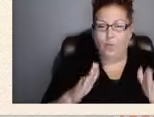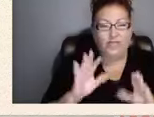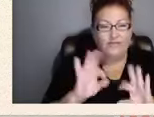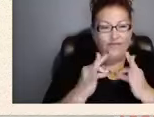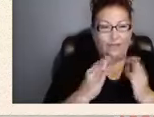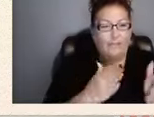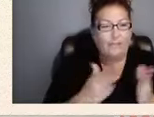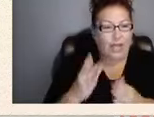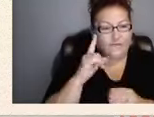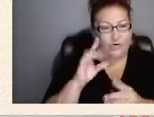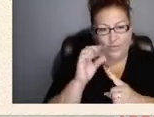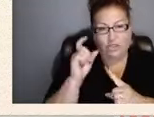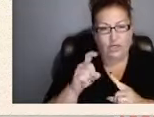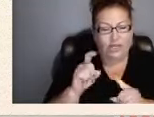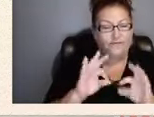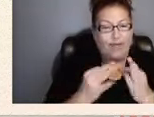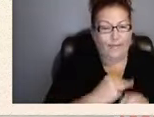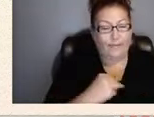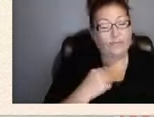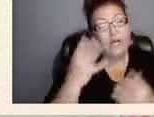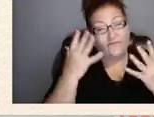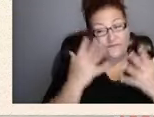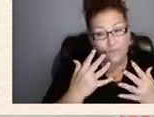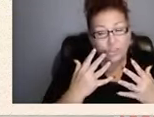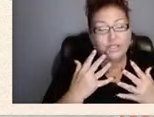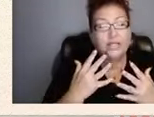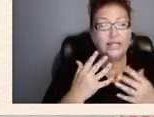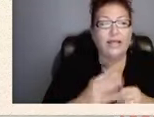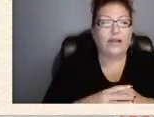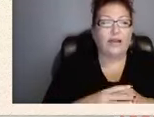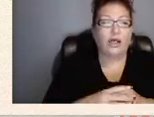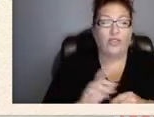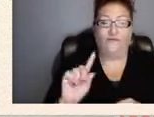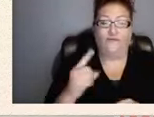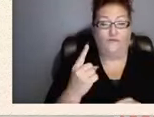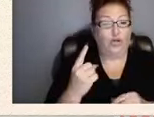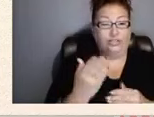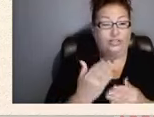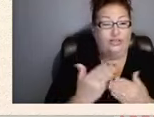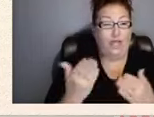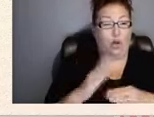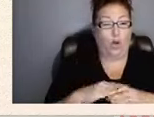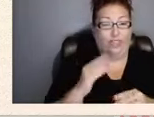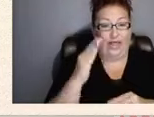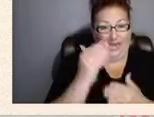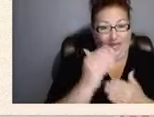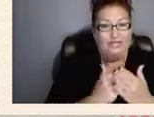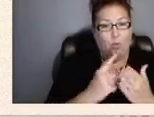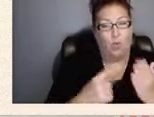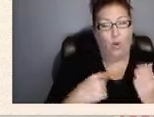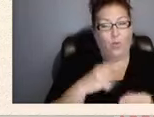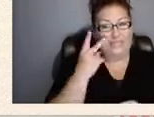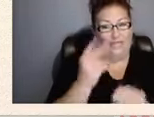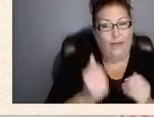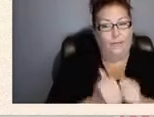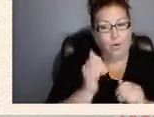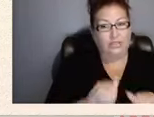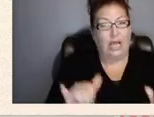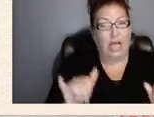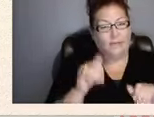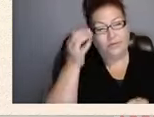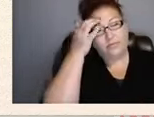members. Unfortunately, the first item on the list is what we see most commonly.